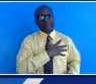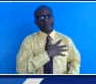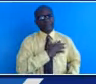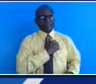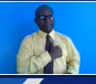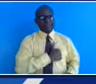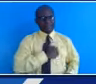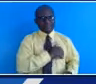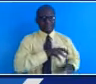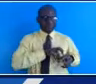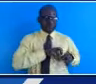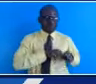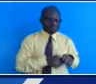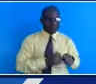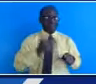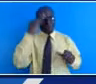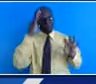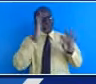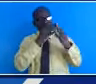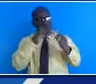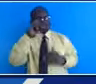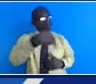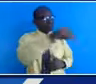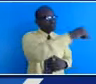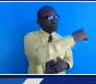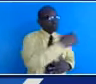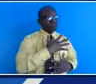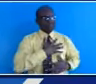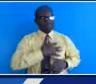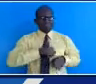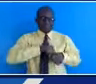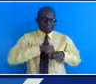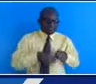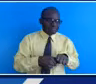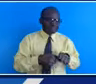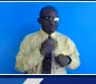people. We lost 44 people on that same night 2 months ago.